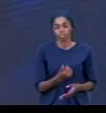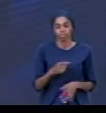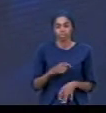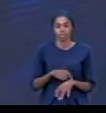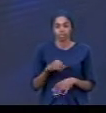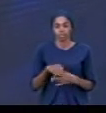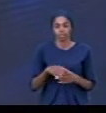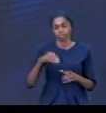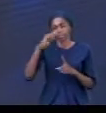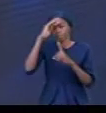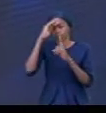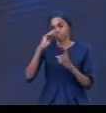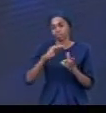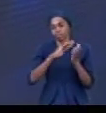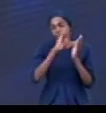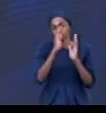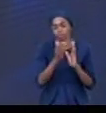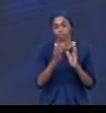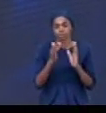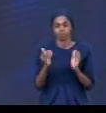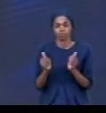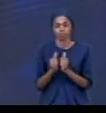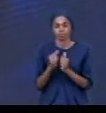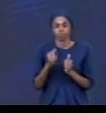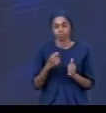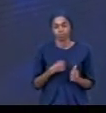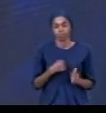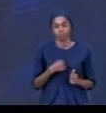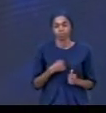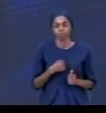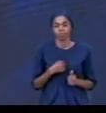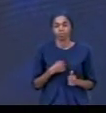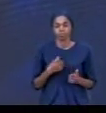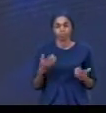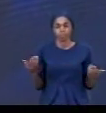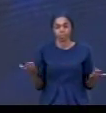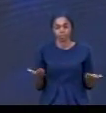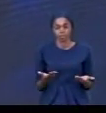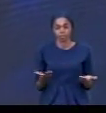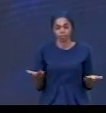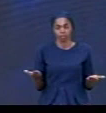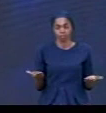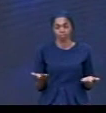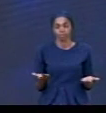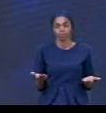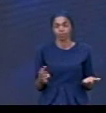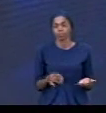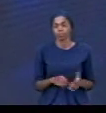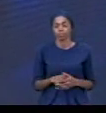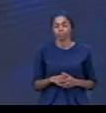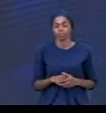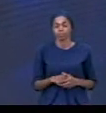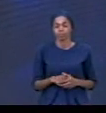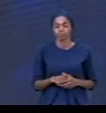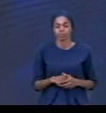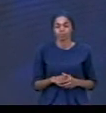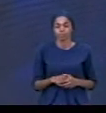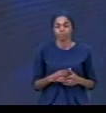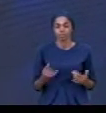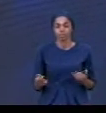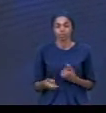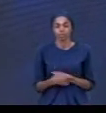presence. With me, or with us here today from the Khan,